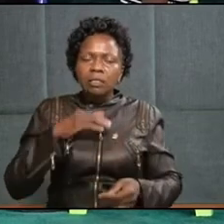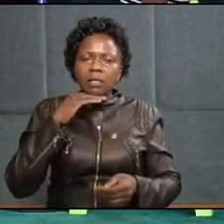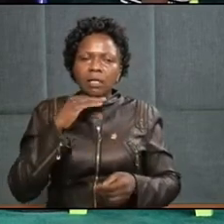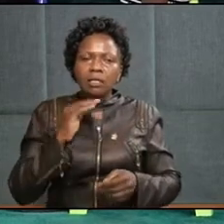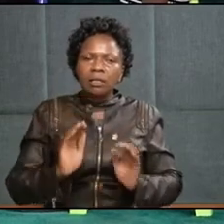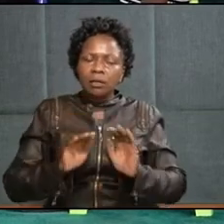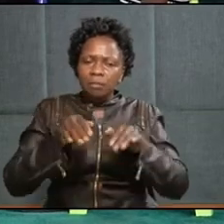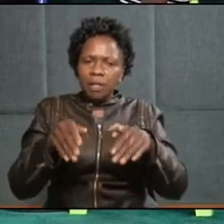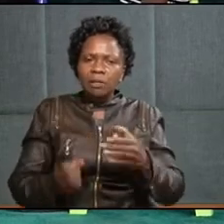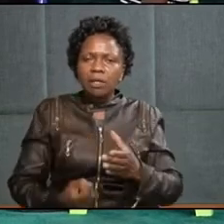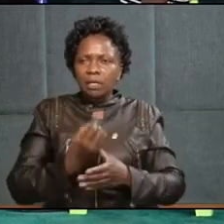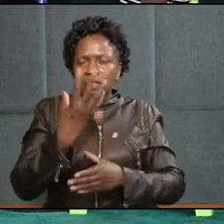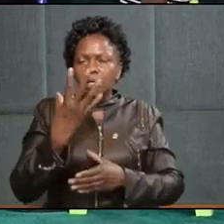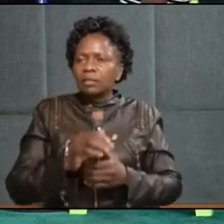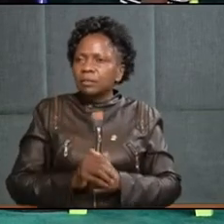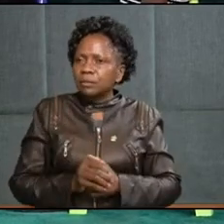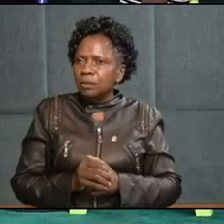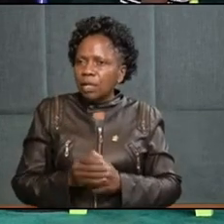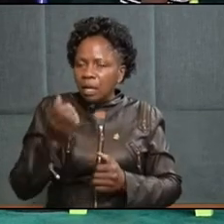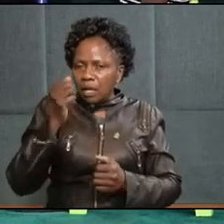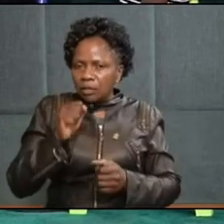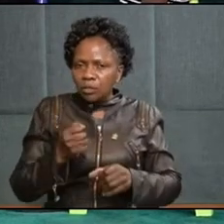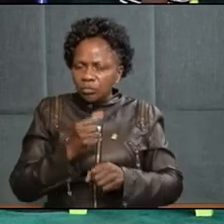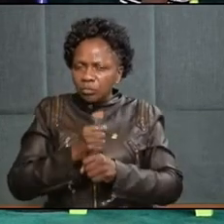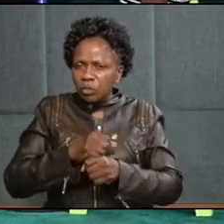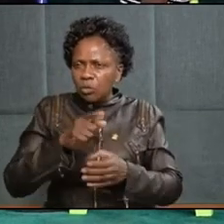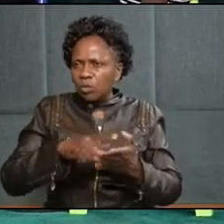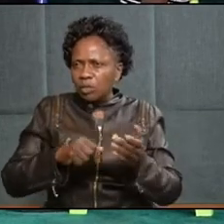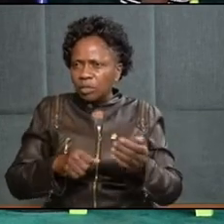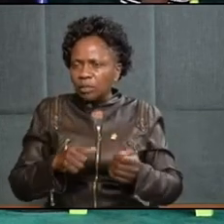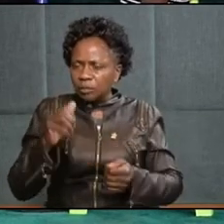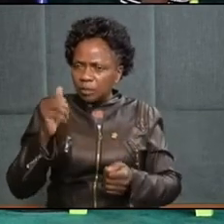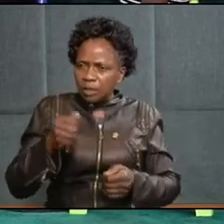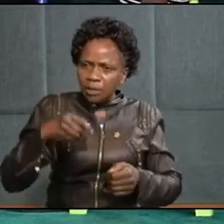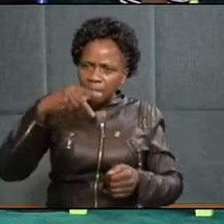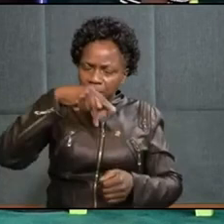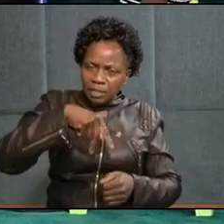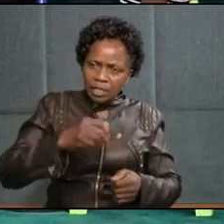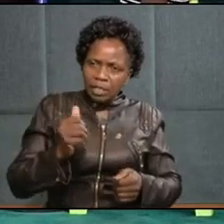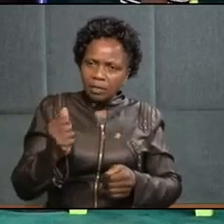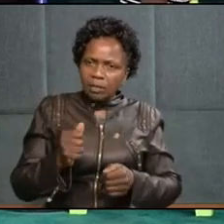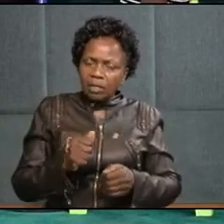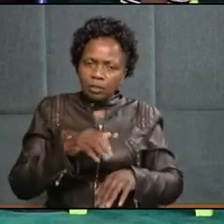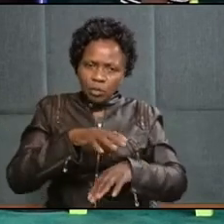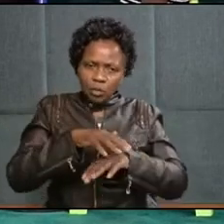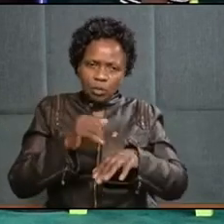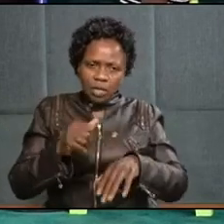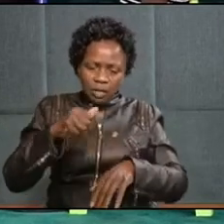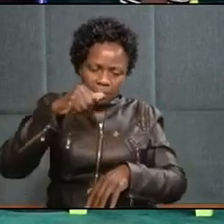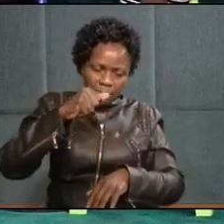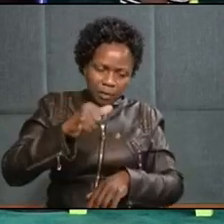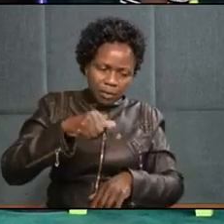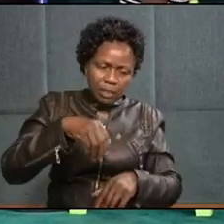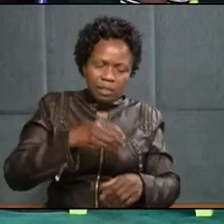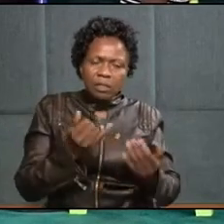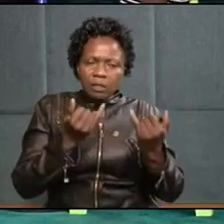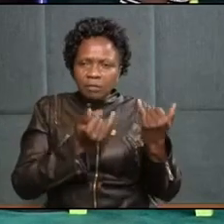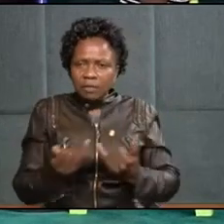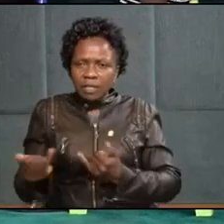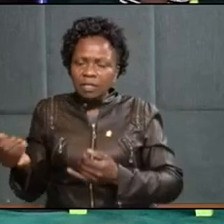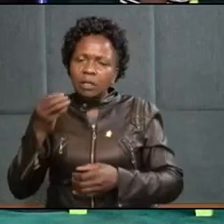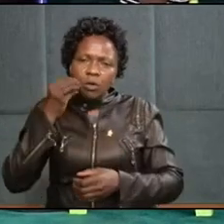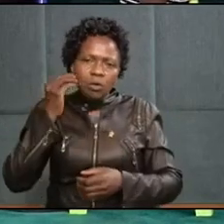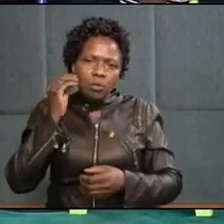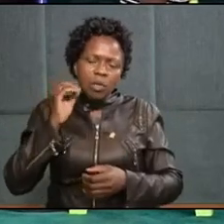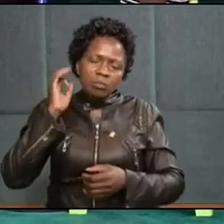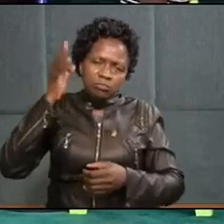and Jesus' resurrection. And so what did they do? Priscilla and Aquila, they called Apollos, invited him to their home, and